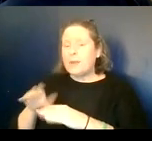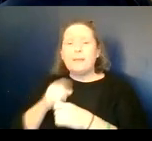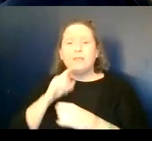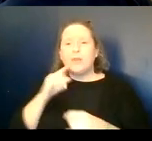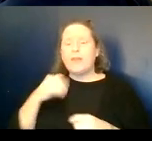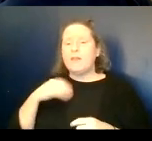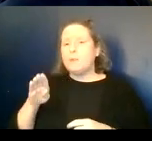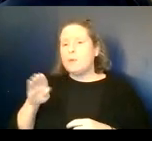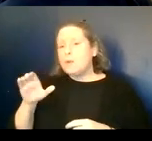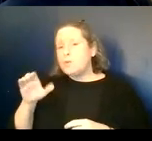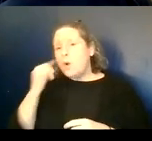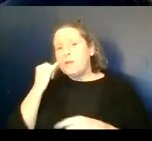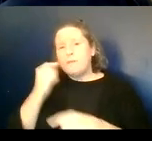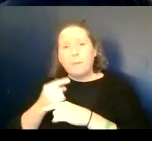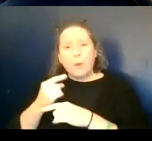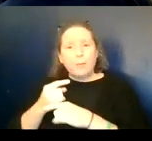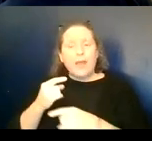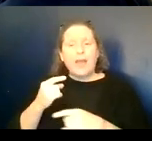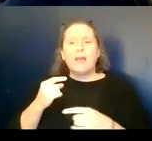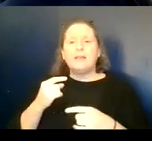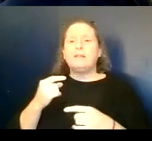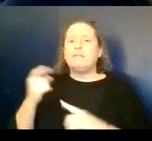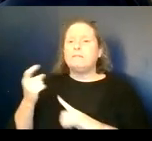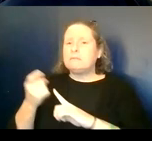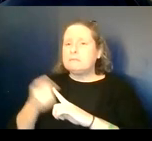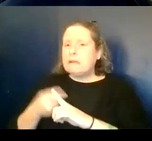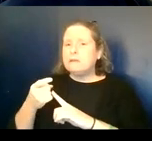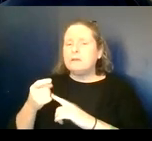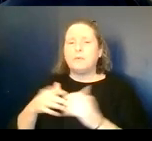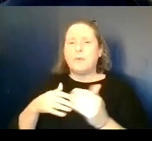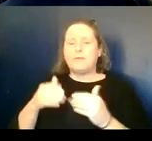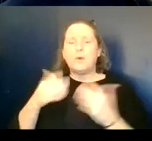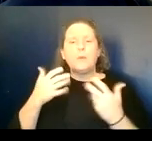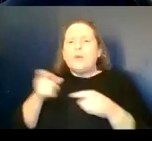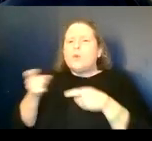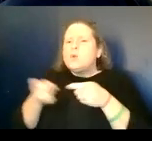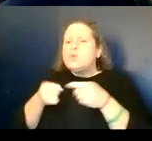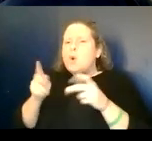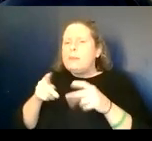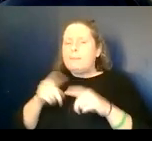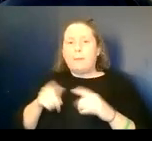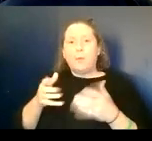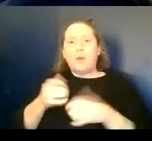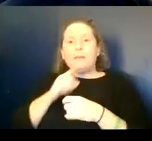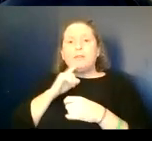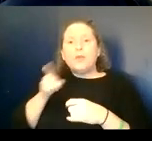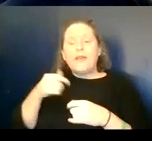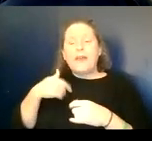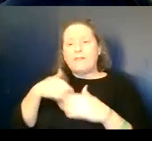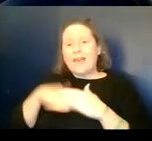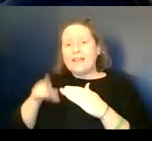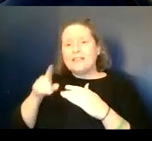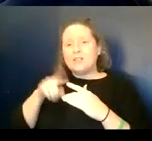that's appropriate. You know, again, we don't want to be controlling people, but we do want to make sure they have access to information.